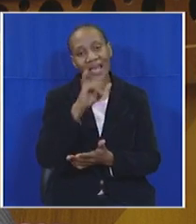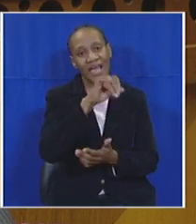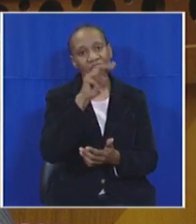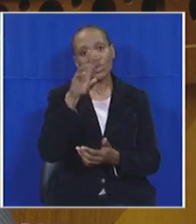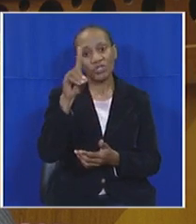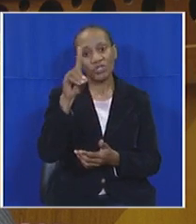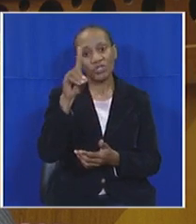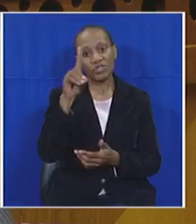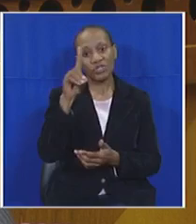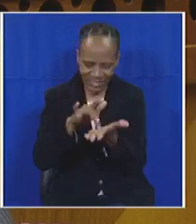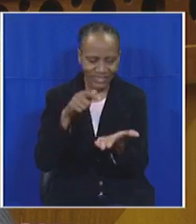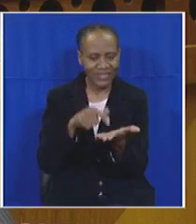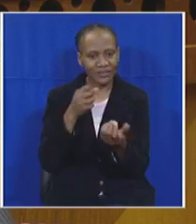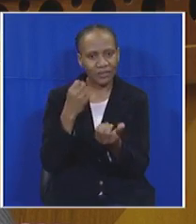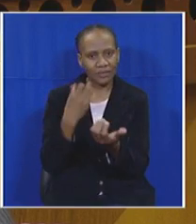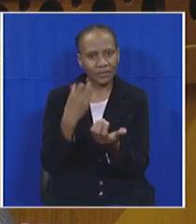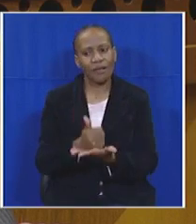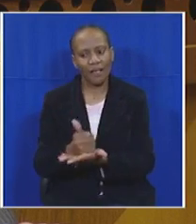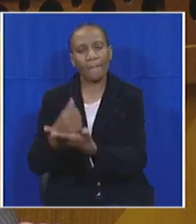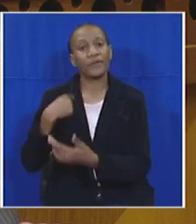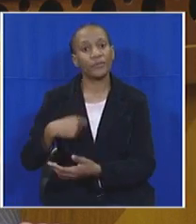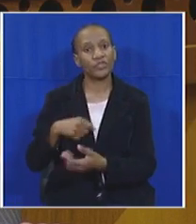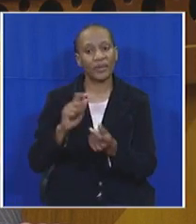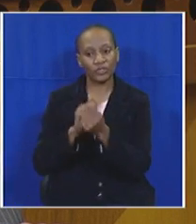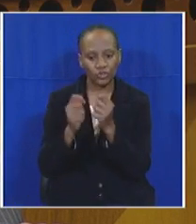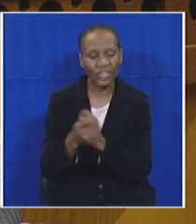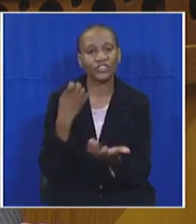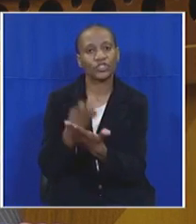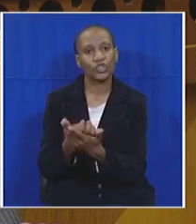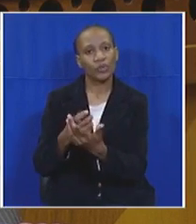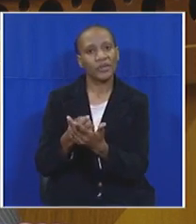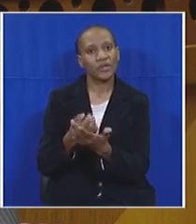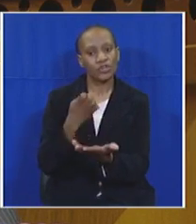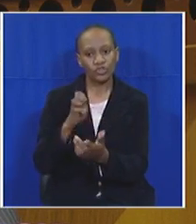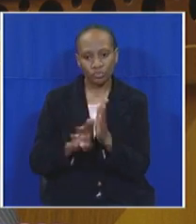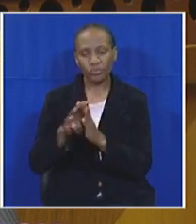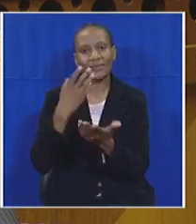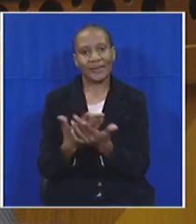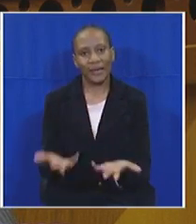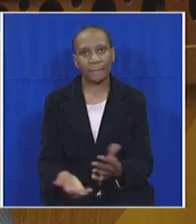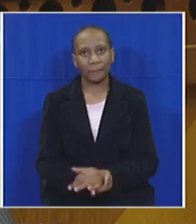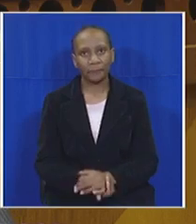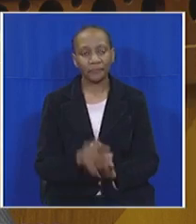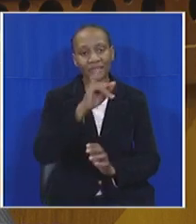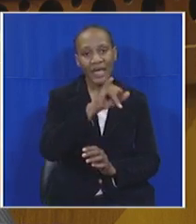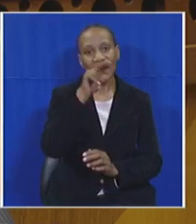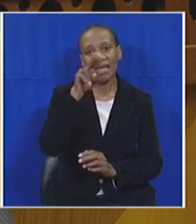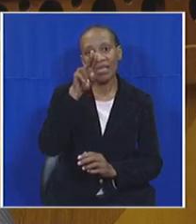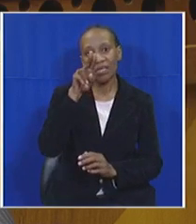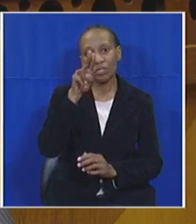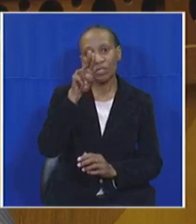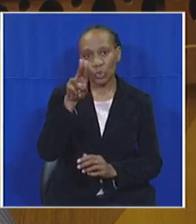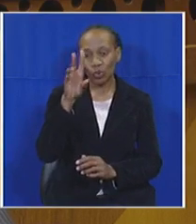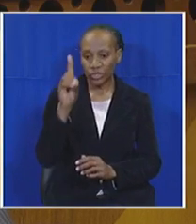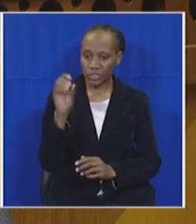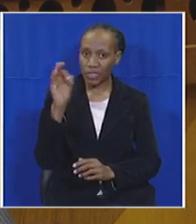central to our goal of transforming municipal spaces for radical economic and social transformation. The IUDF aims to